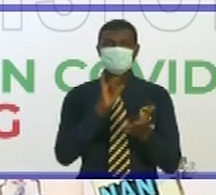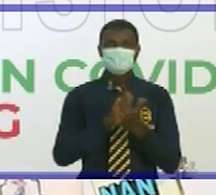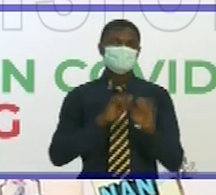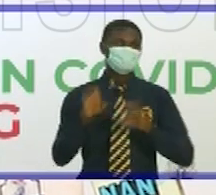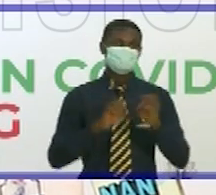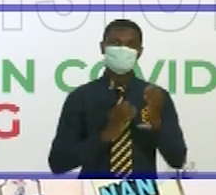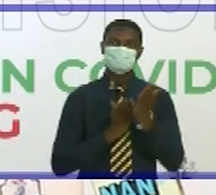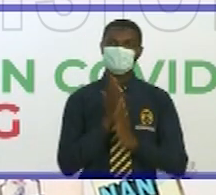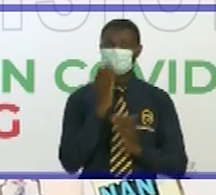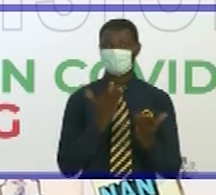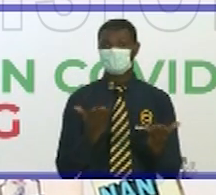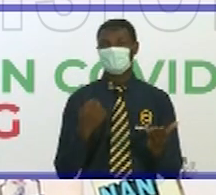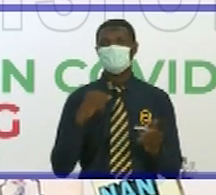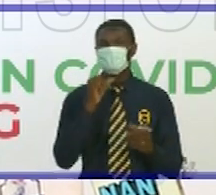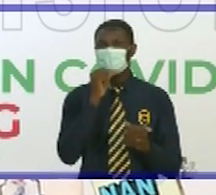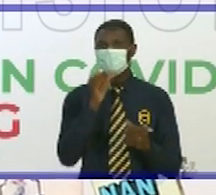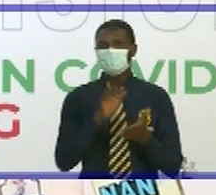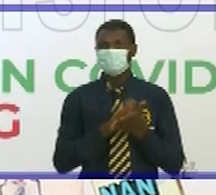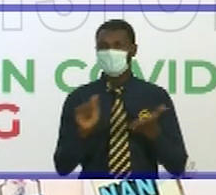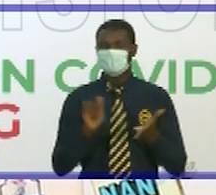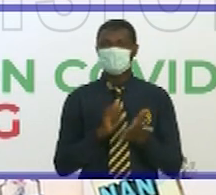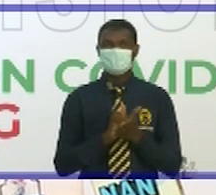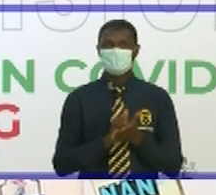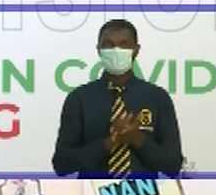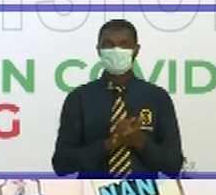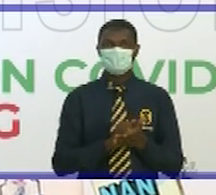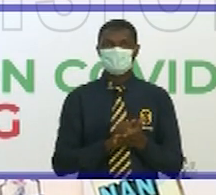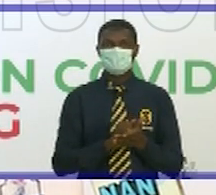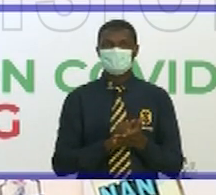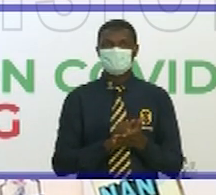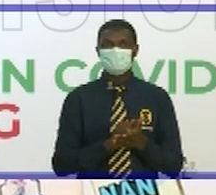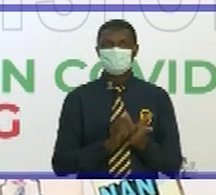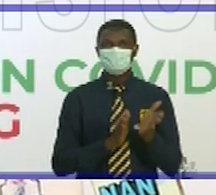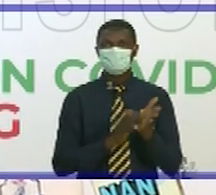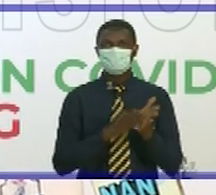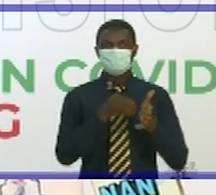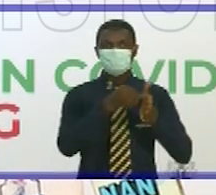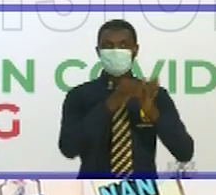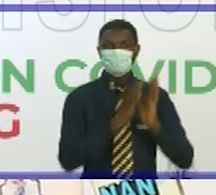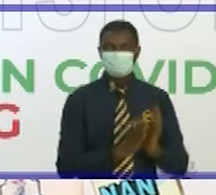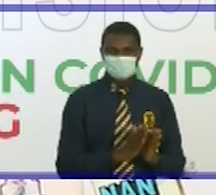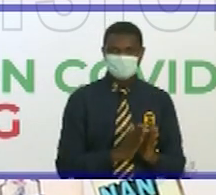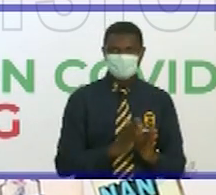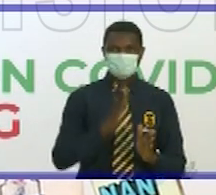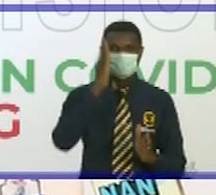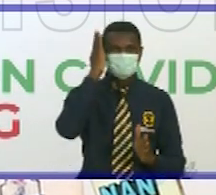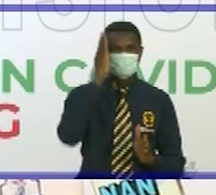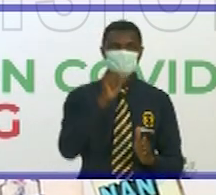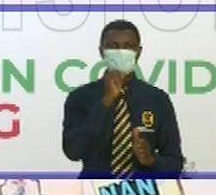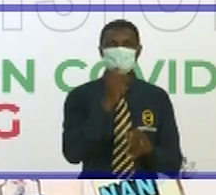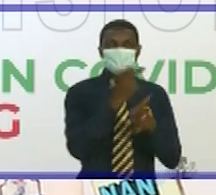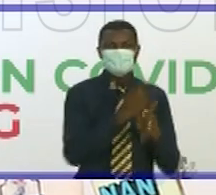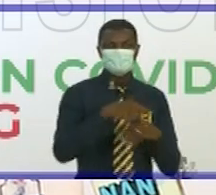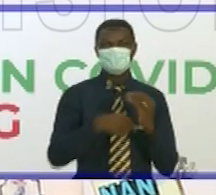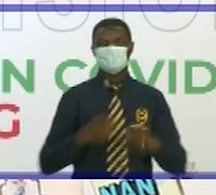do not believe that they will be callous with the lives of their children. In fact, if for anything, we expect them to tell